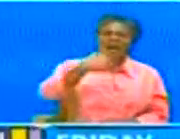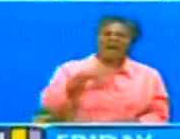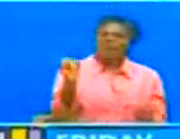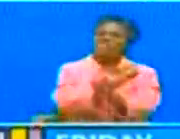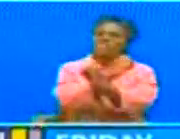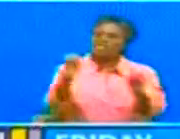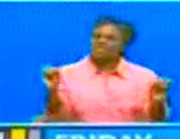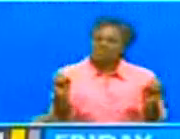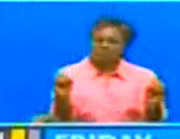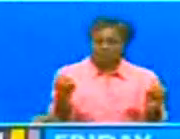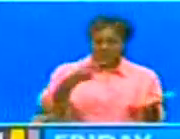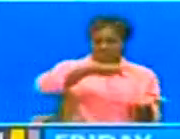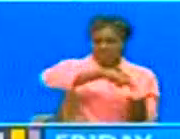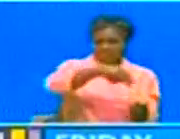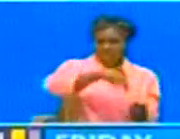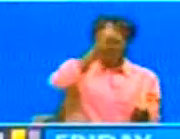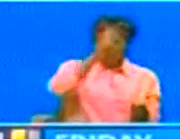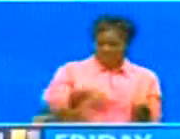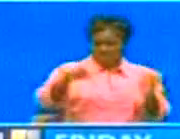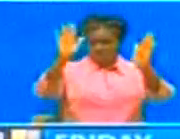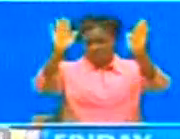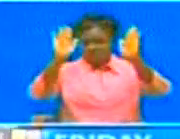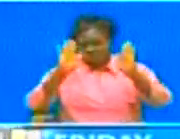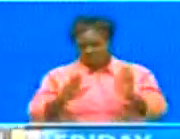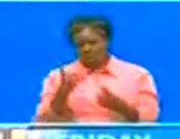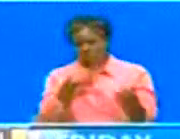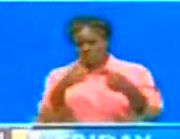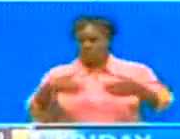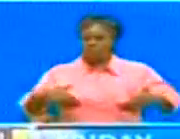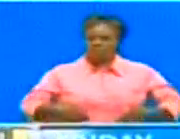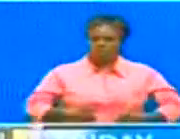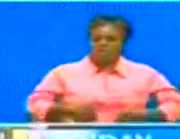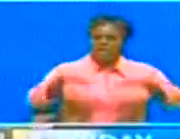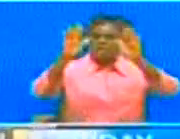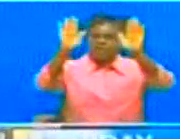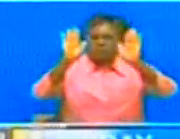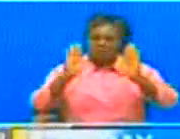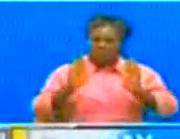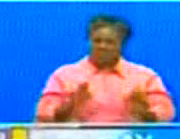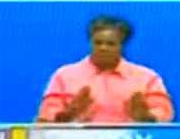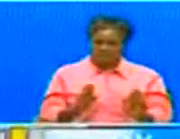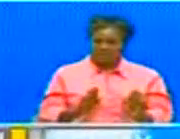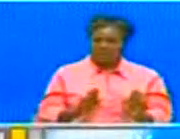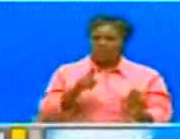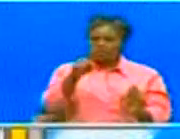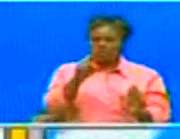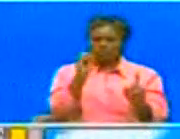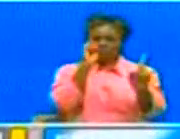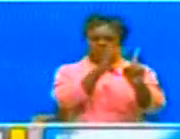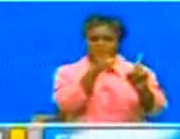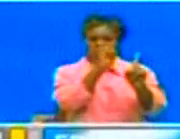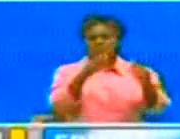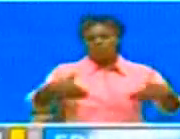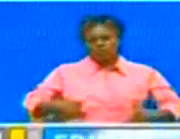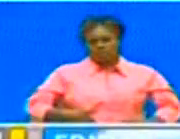going. And therefore, it's important to talk to the youth. It's important to be an icon for the youth. And this